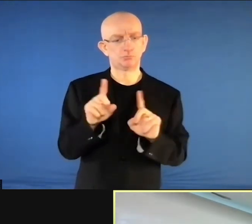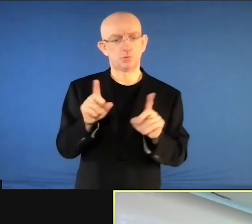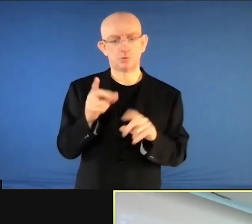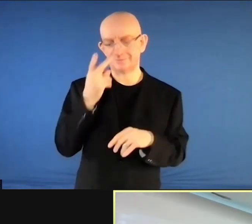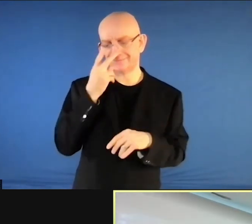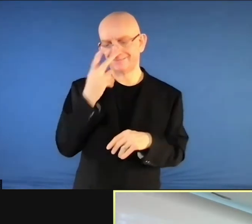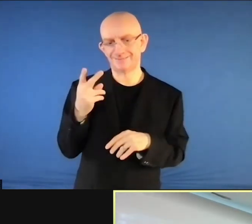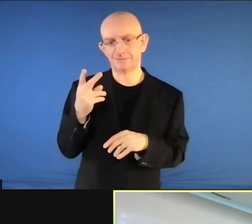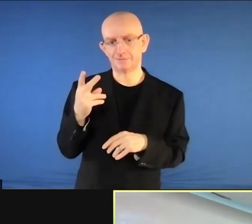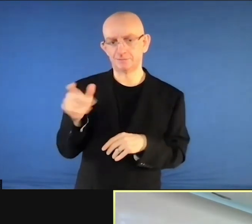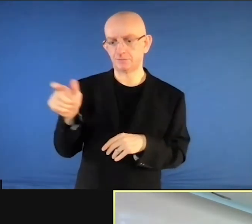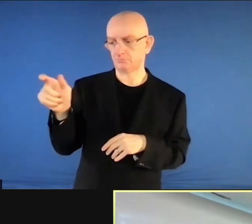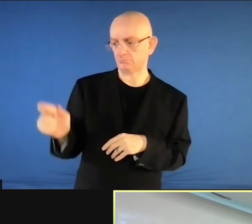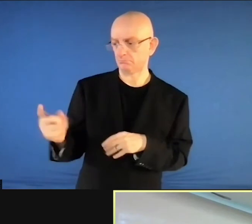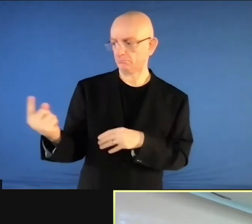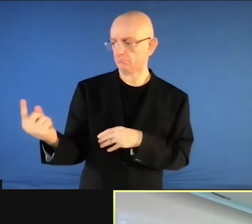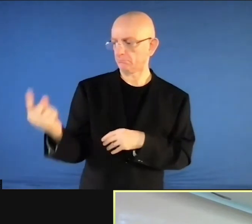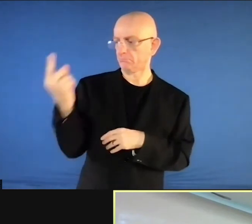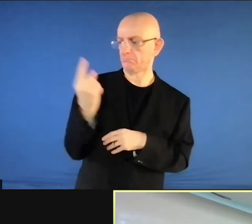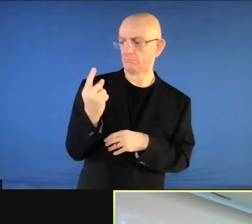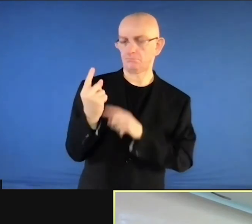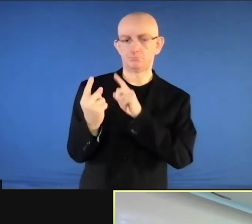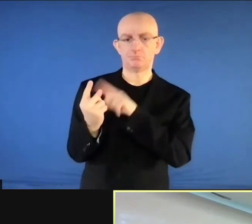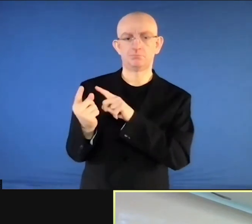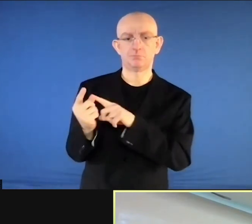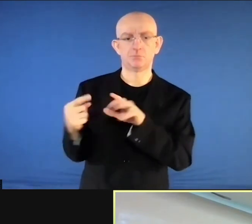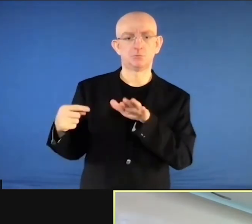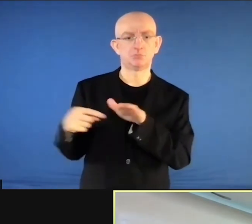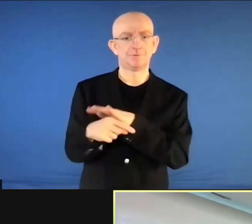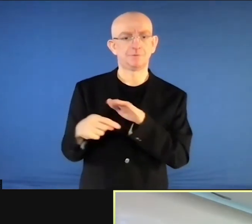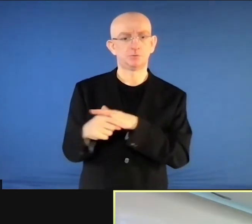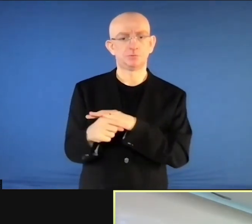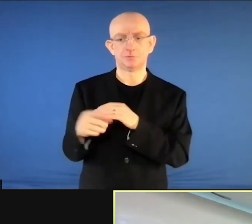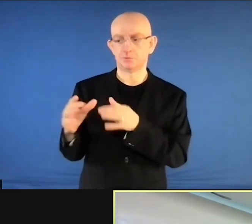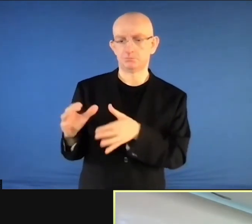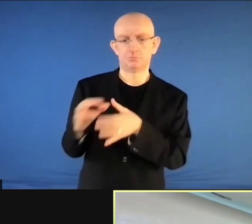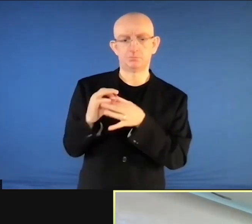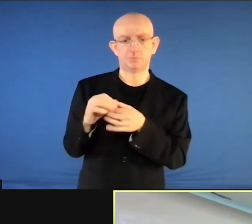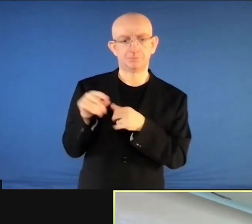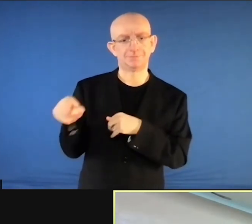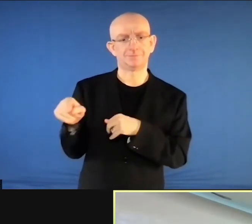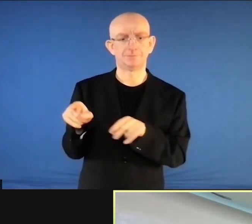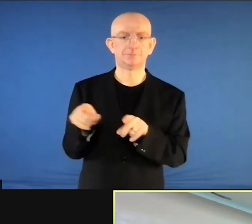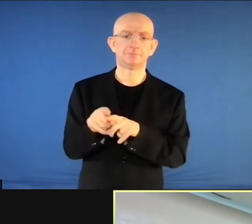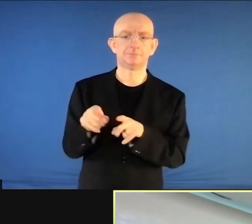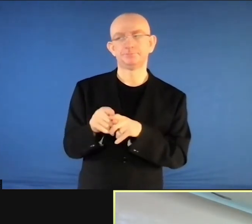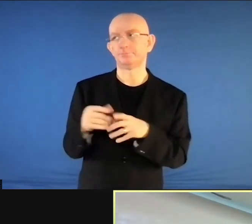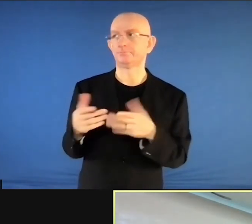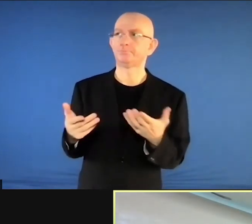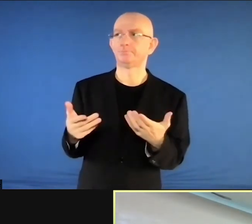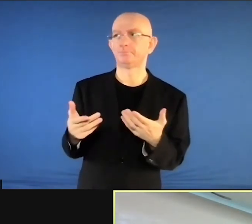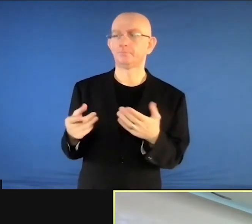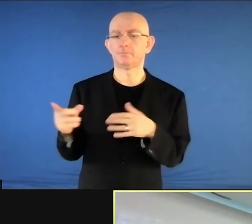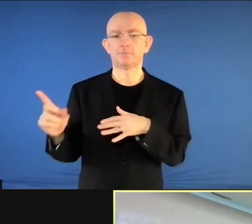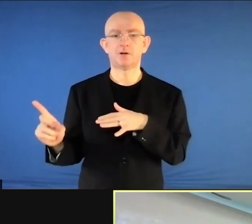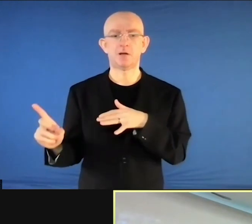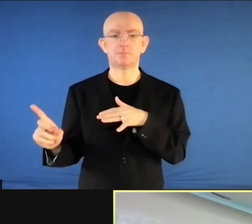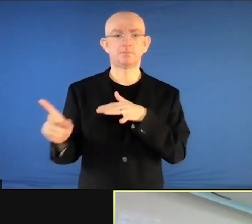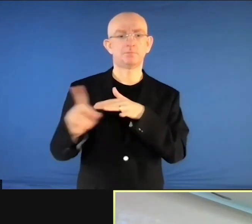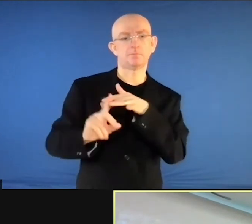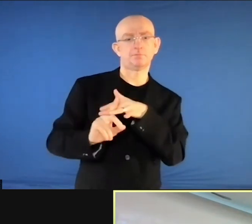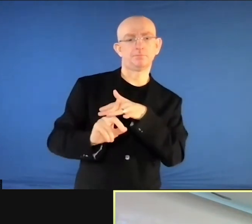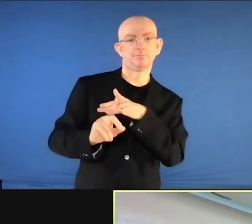the participatory approach where we build everything, okay, and then we asking